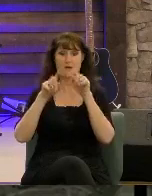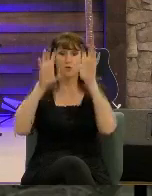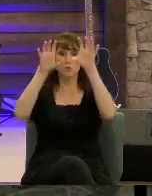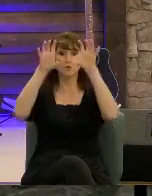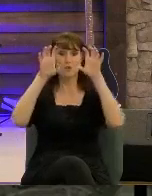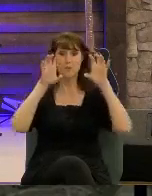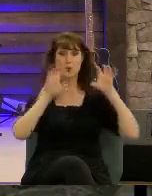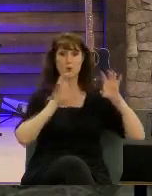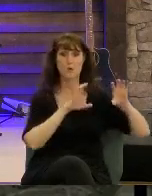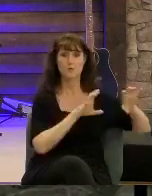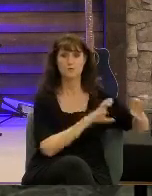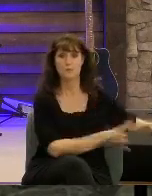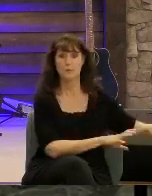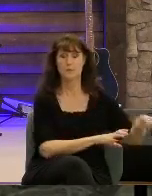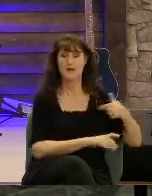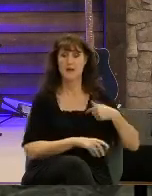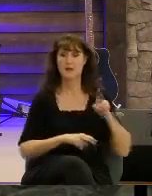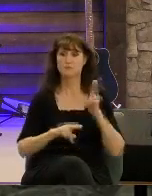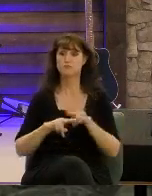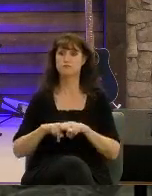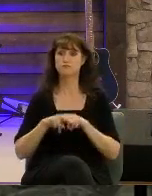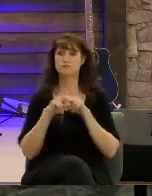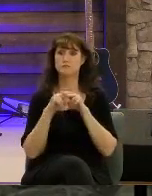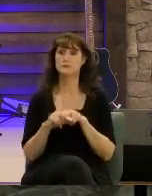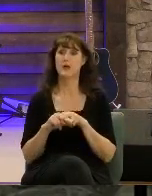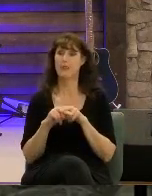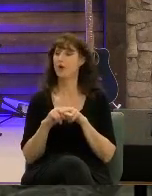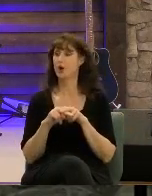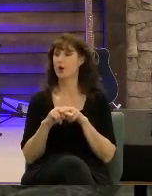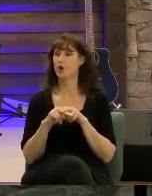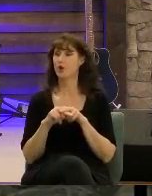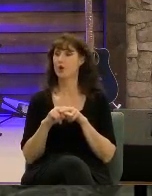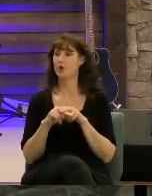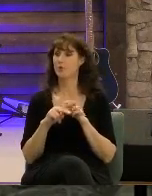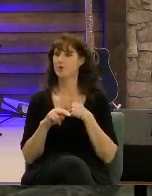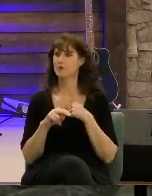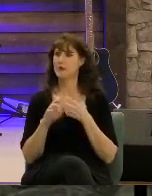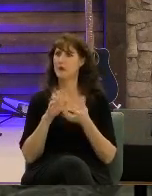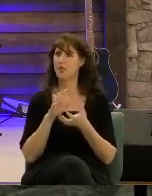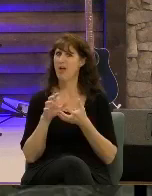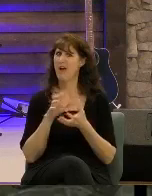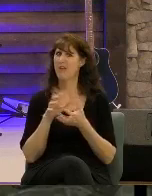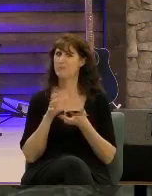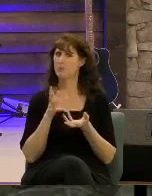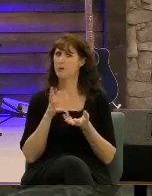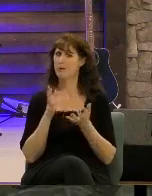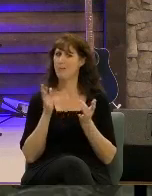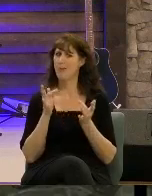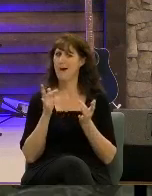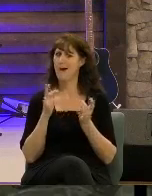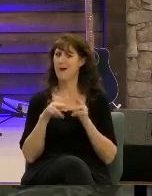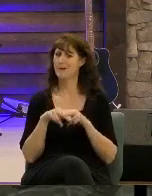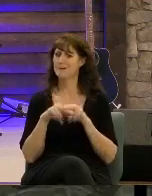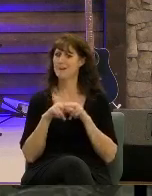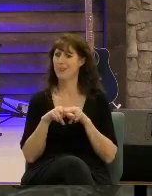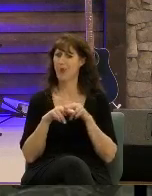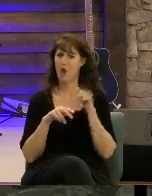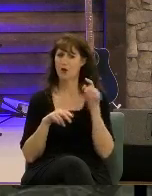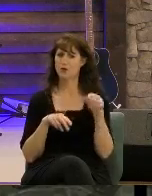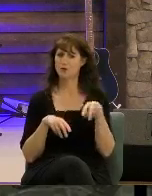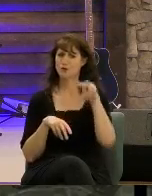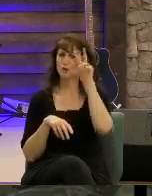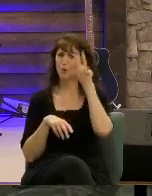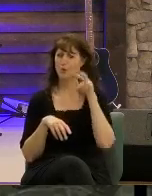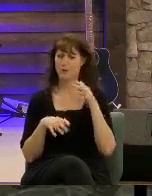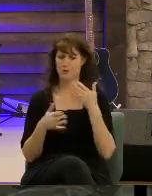there. Okay? Now, we all can kind of laugh, right? And say, well, why? That's pretty stupid, isn't it? Right? You're in a